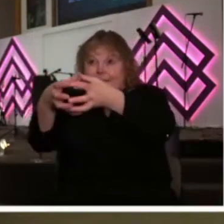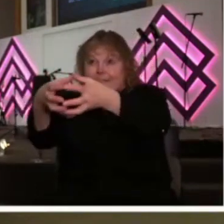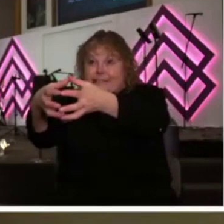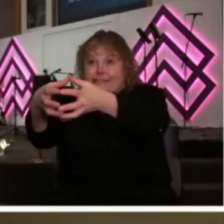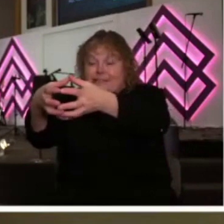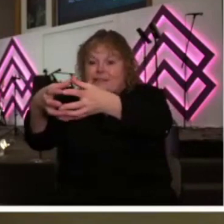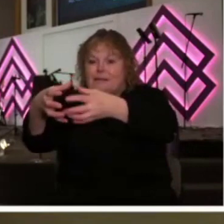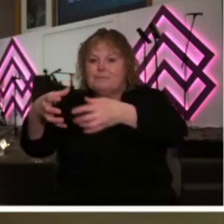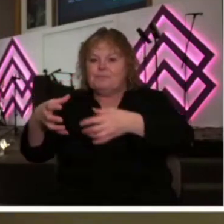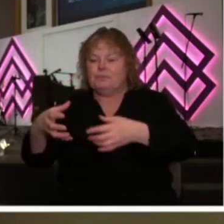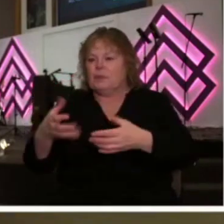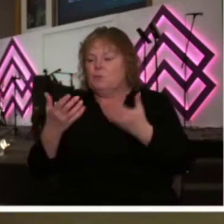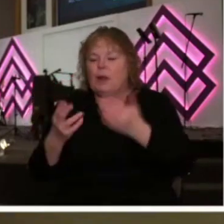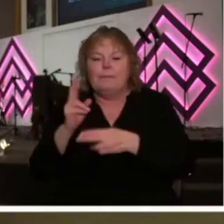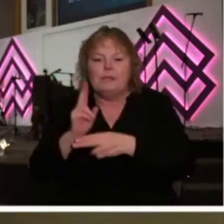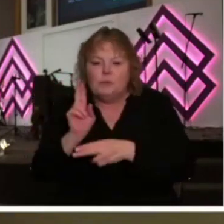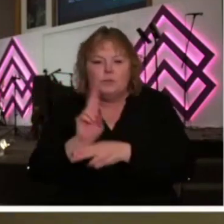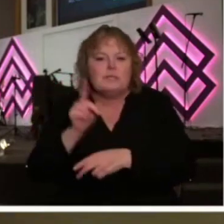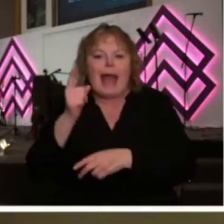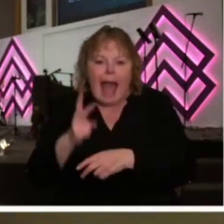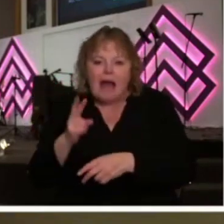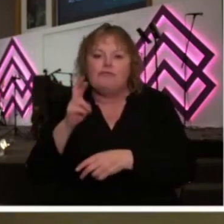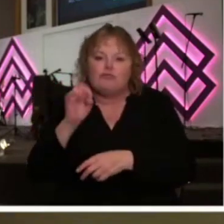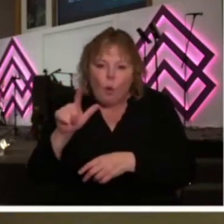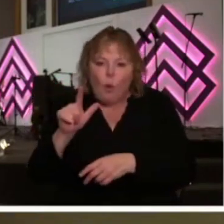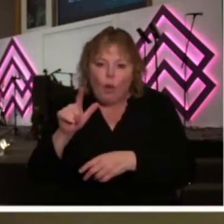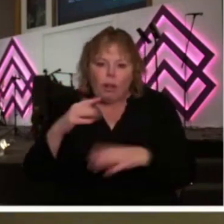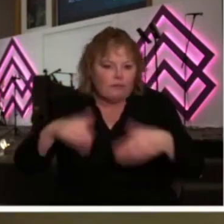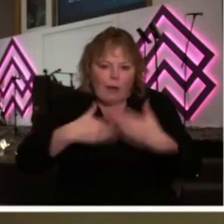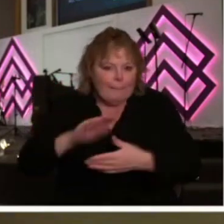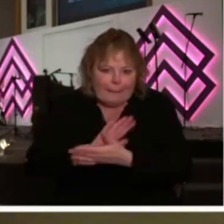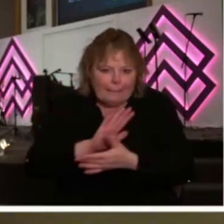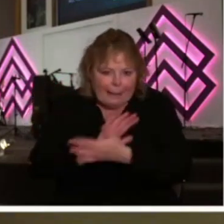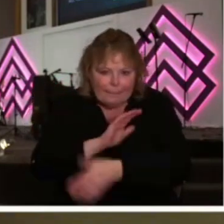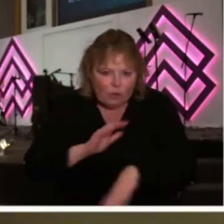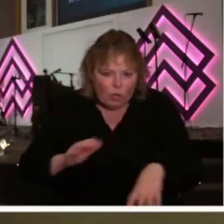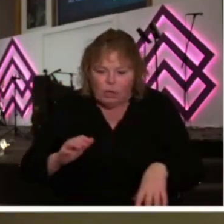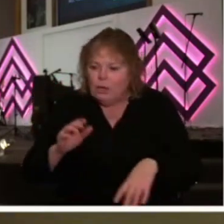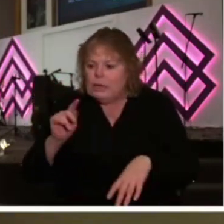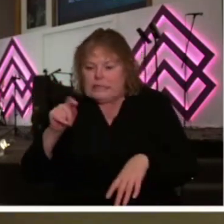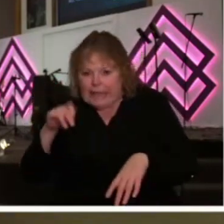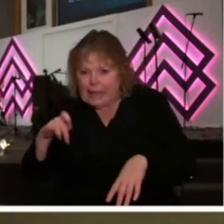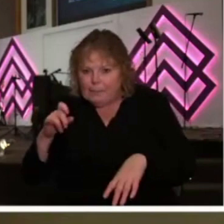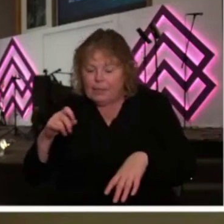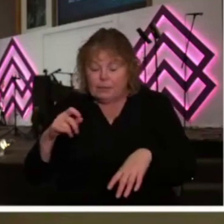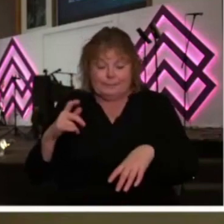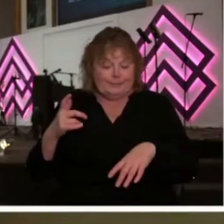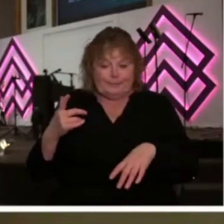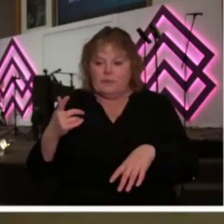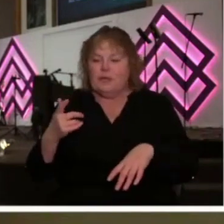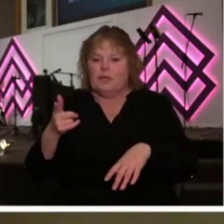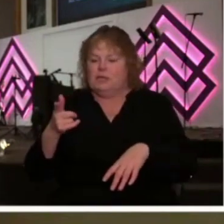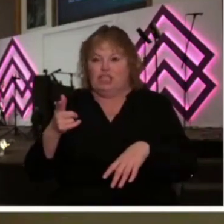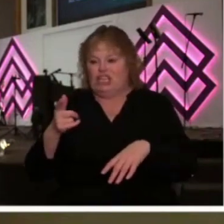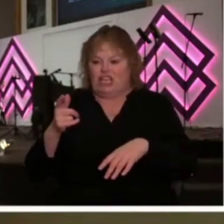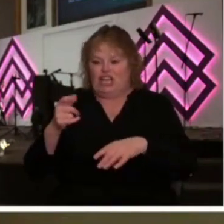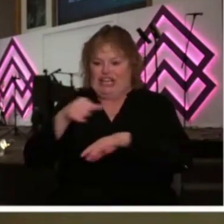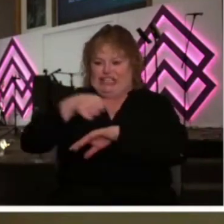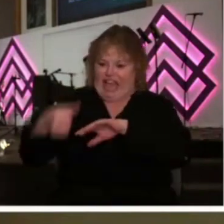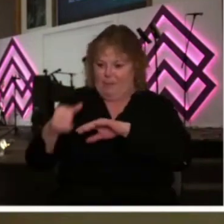She probably had used half a roll, and it was in multiple layers, and she really overtaped